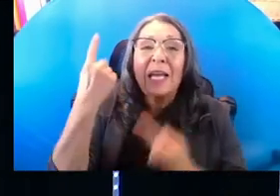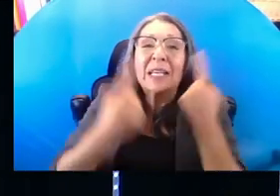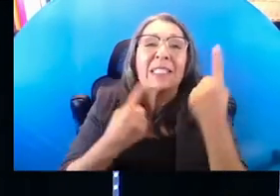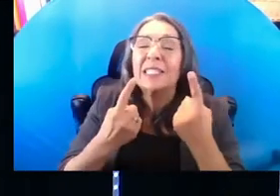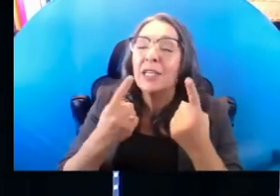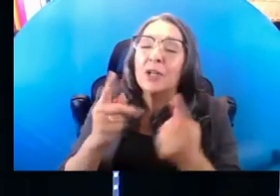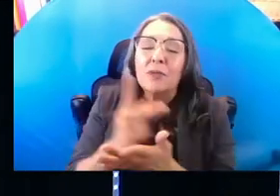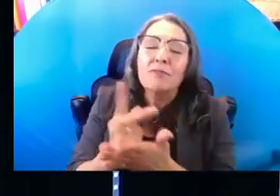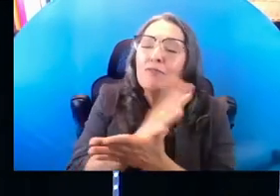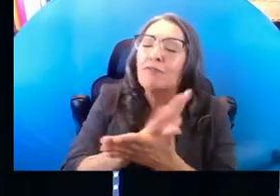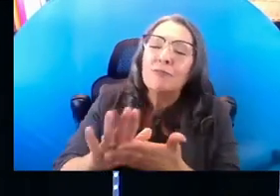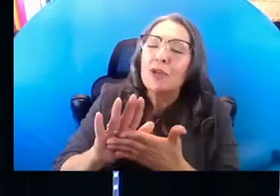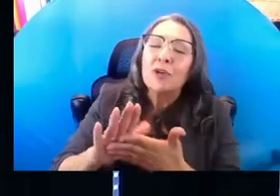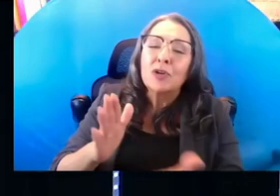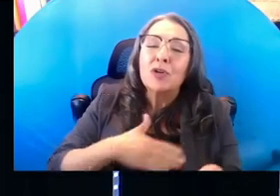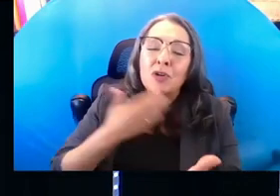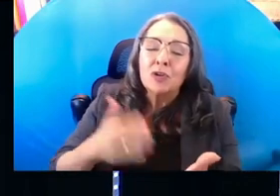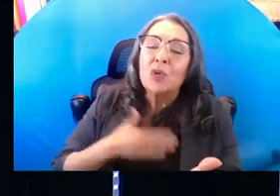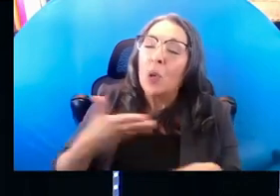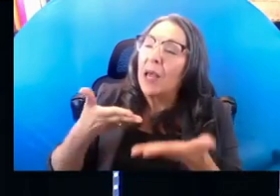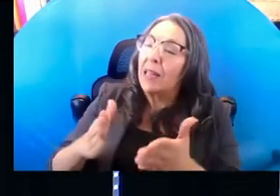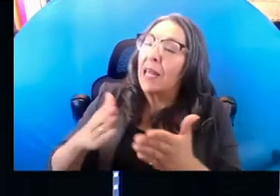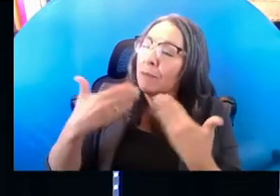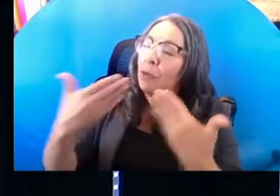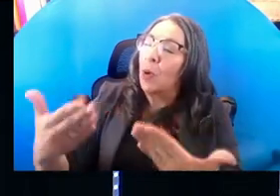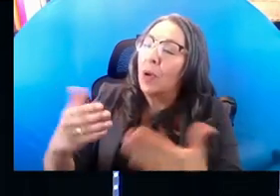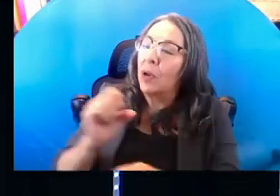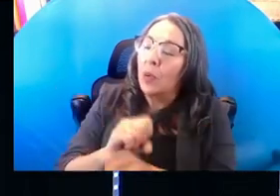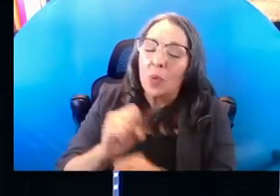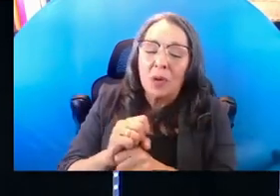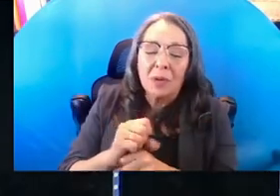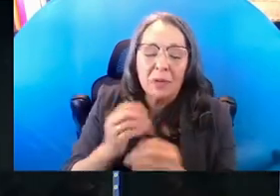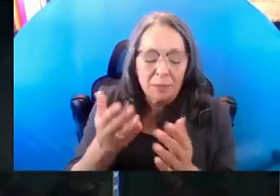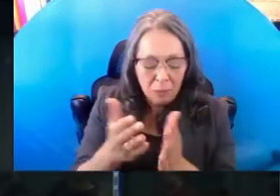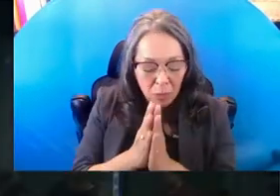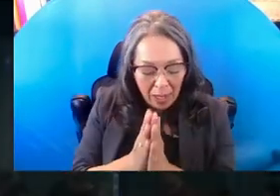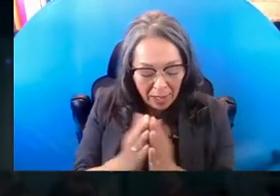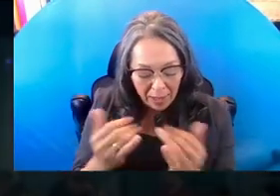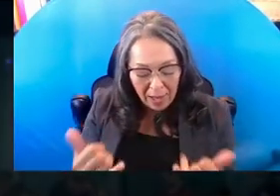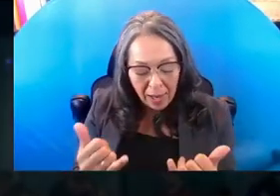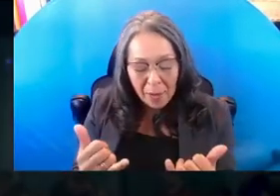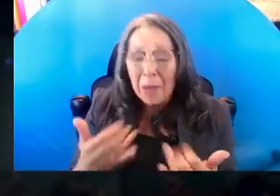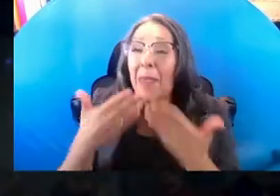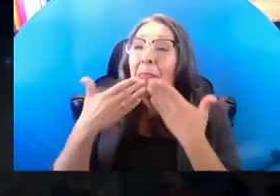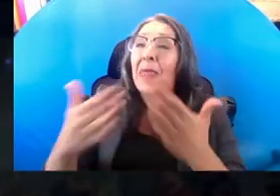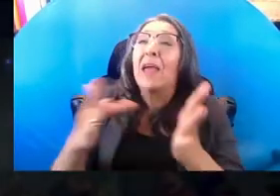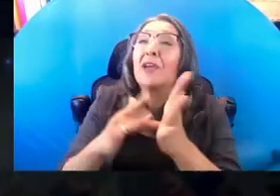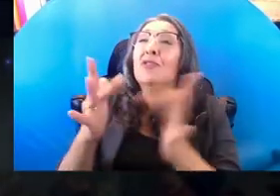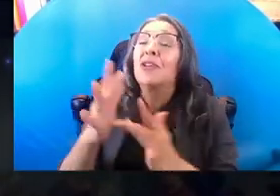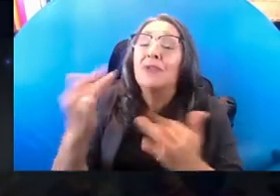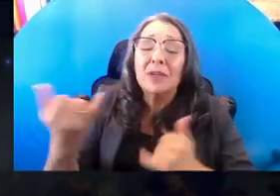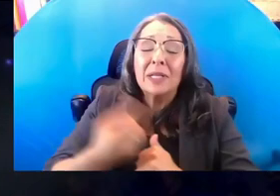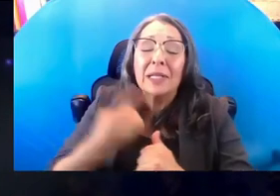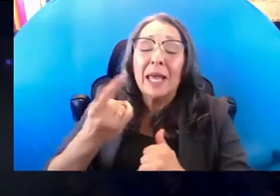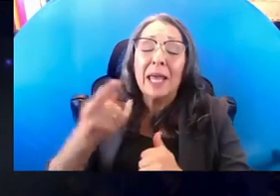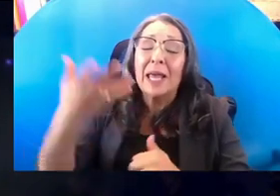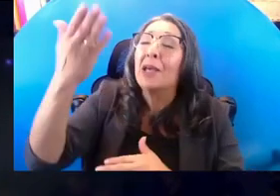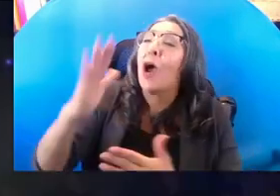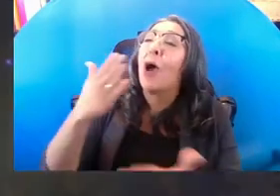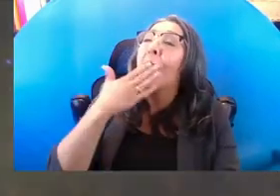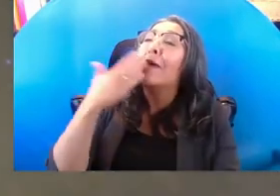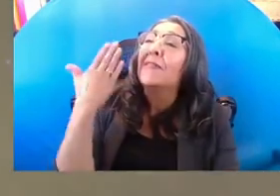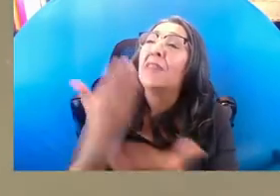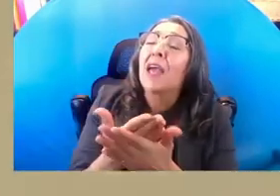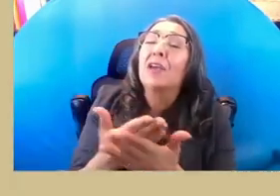the work He's begun. Let's pray, church. Jesus, I thank You so much for today. God, I thank You for Your love. God, I thank You that in